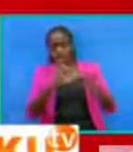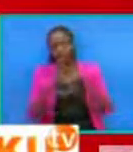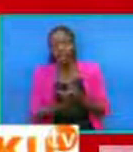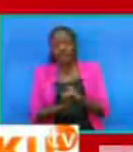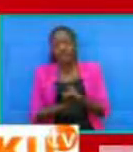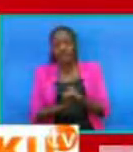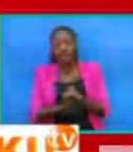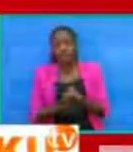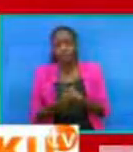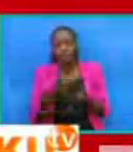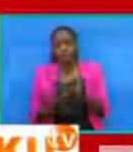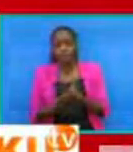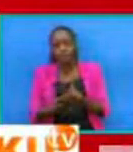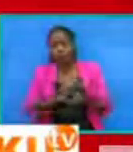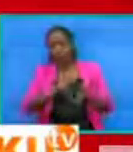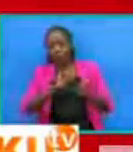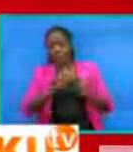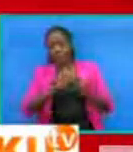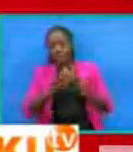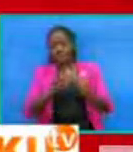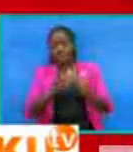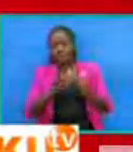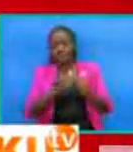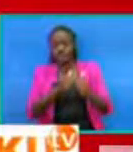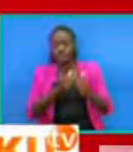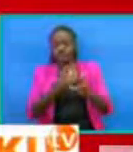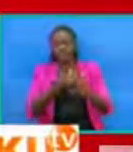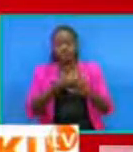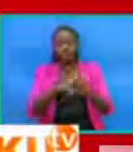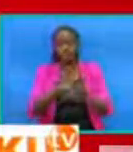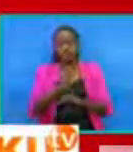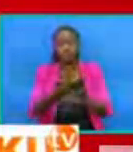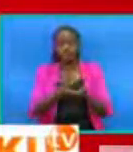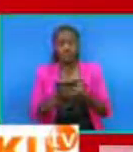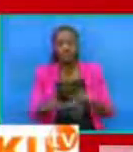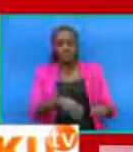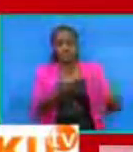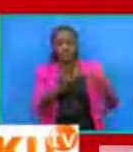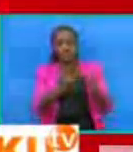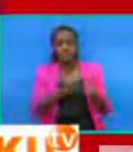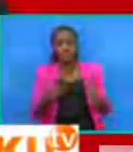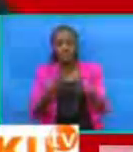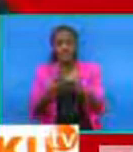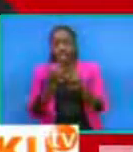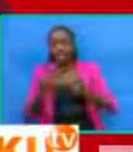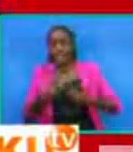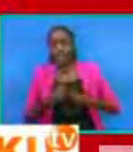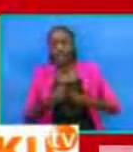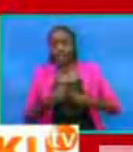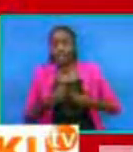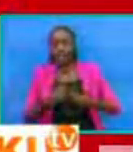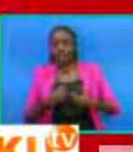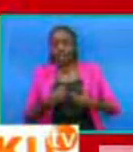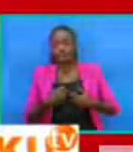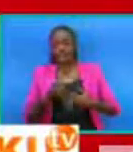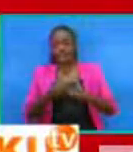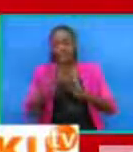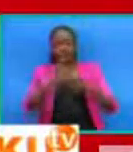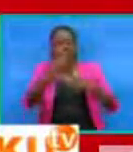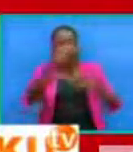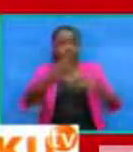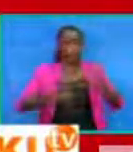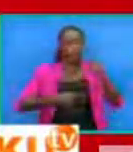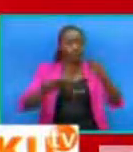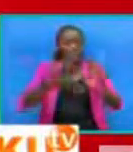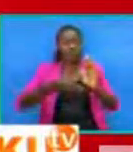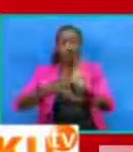which were not matching. Yeah, put them on and went and won the race. Yeah?